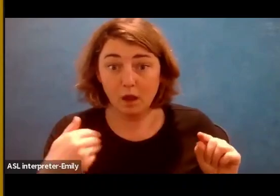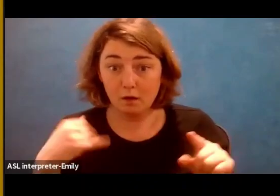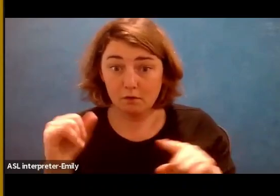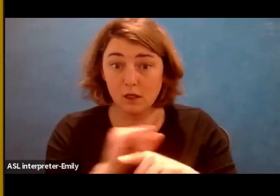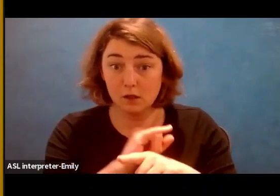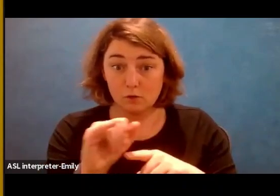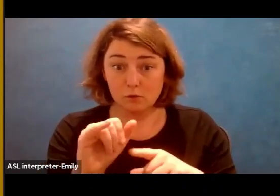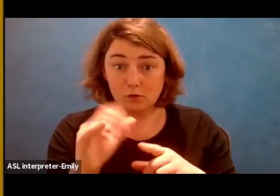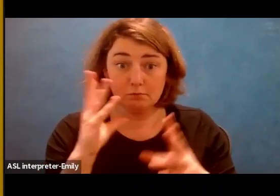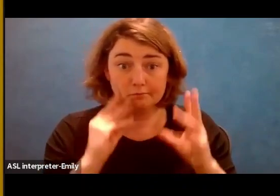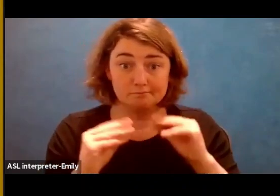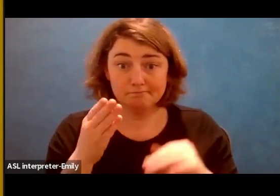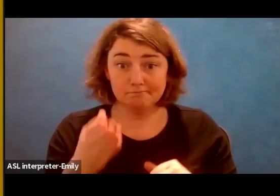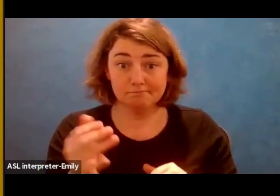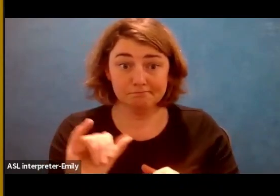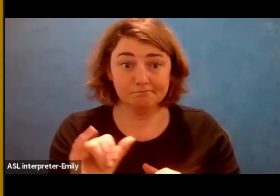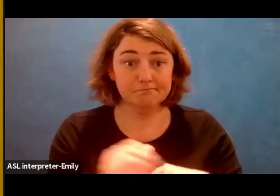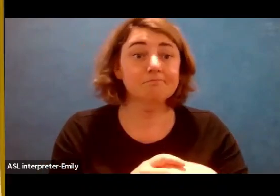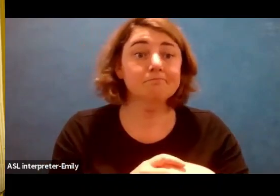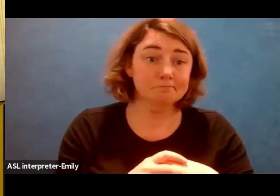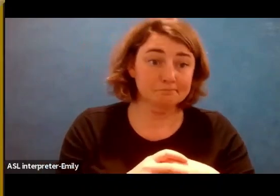internships. Next slide.